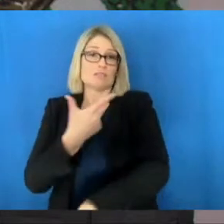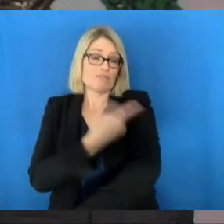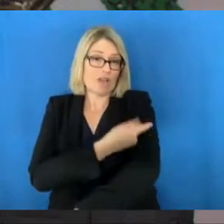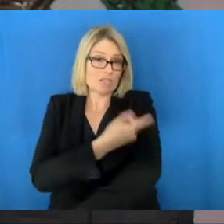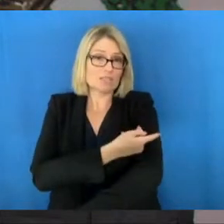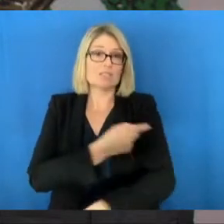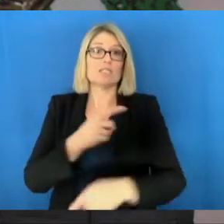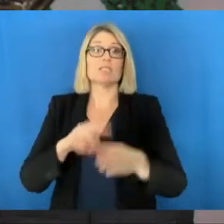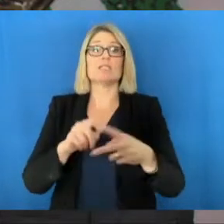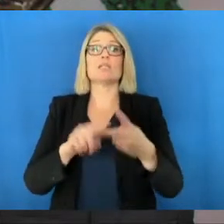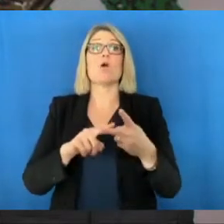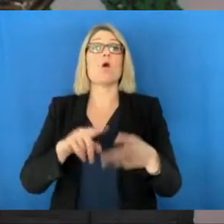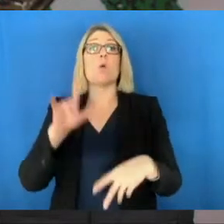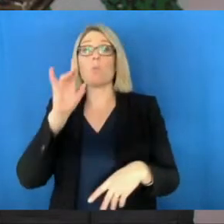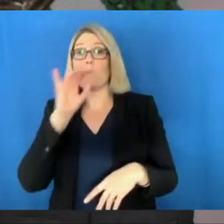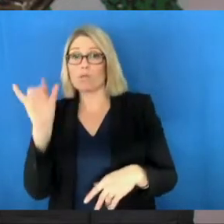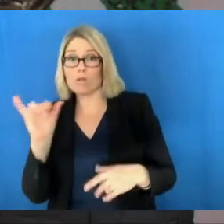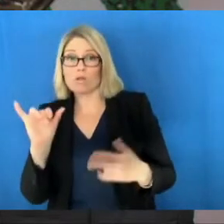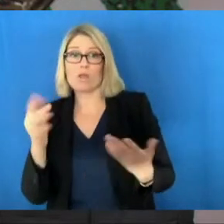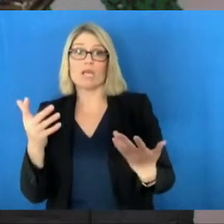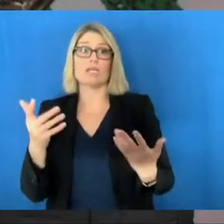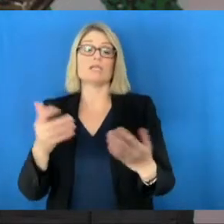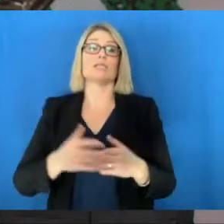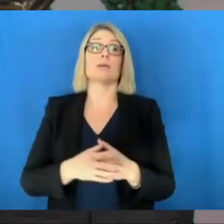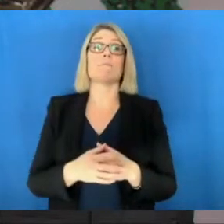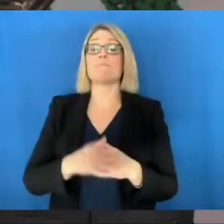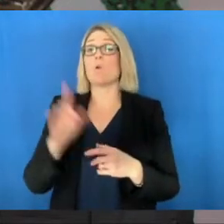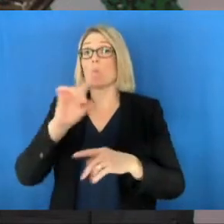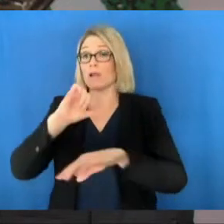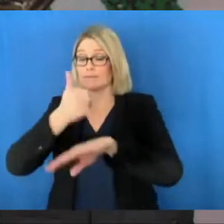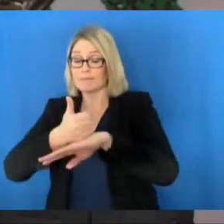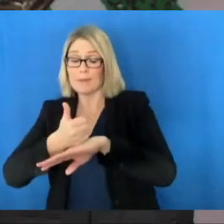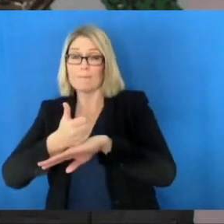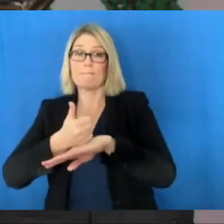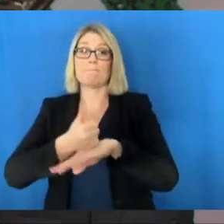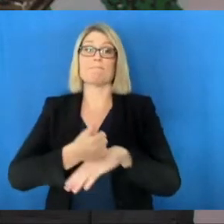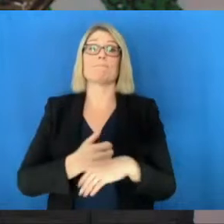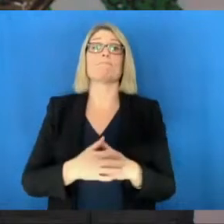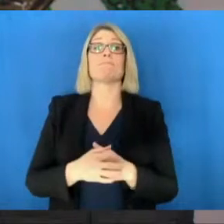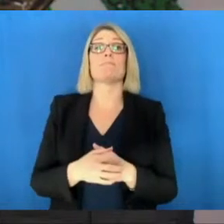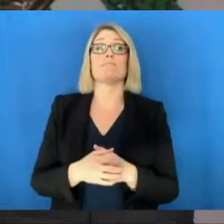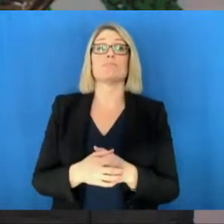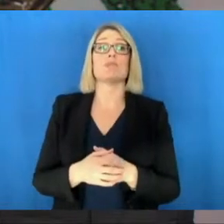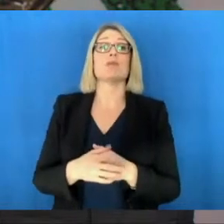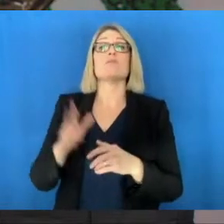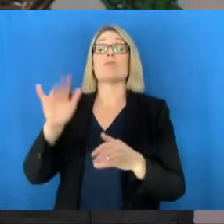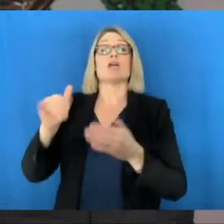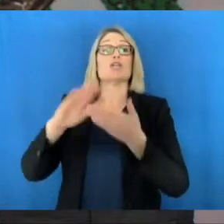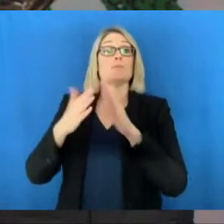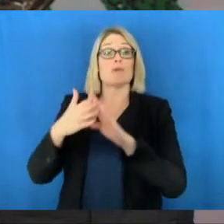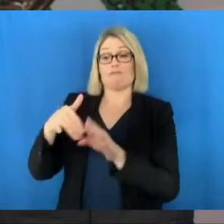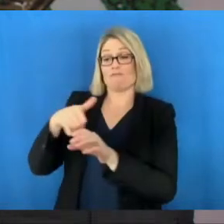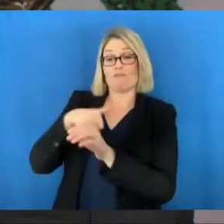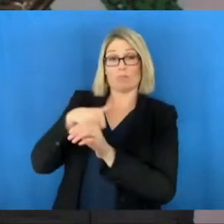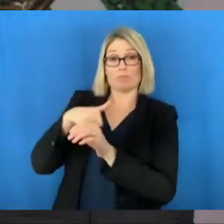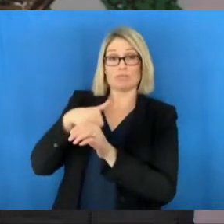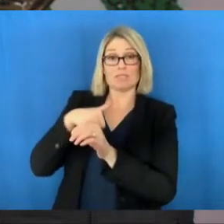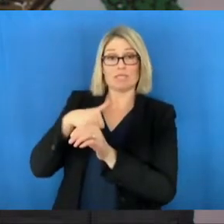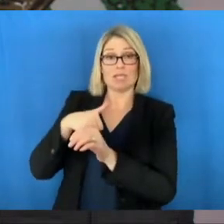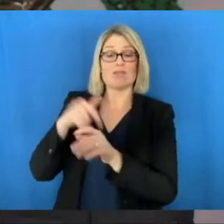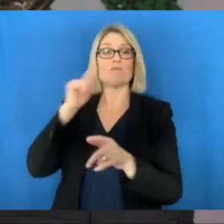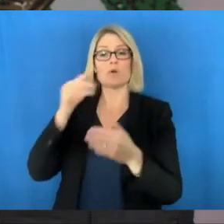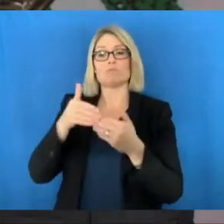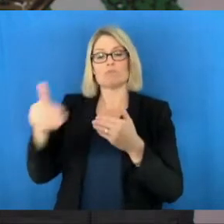cold chain looks like for those types of vaccine, where they'll be located, engaging with community pharmacies as part of our rollout to